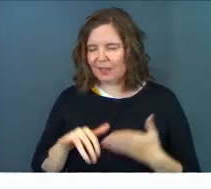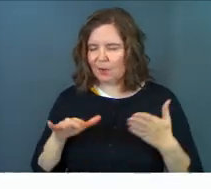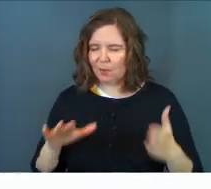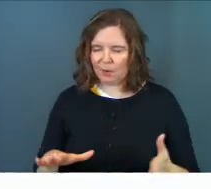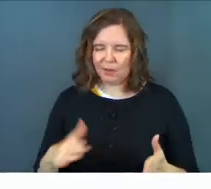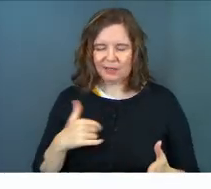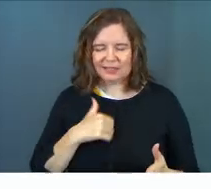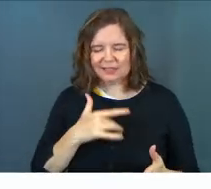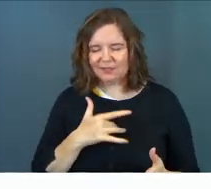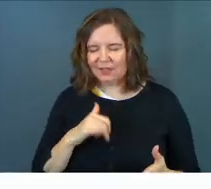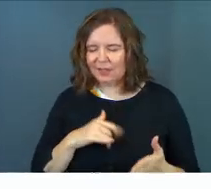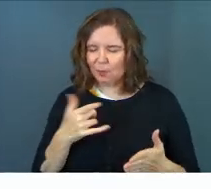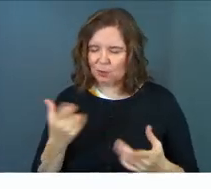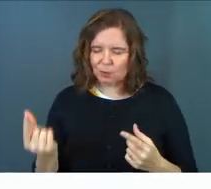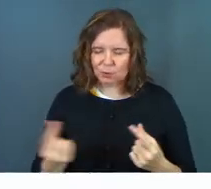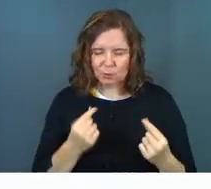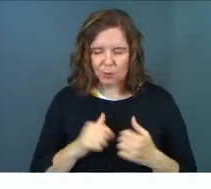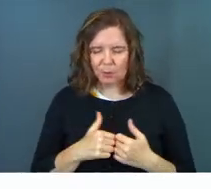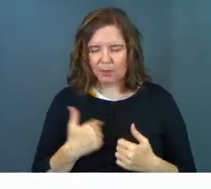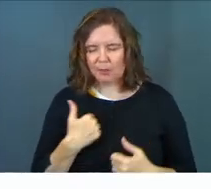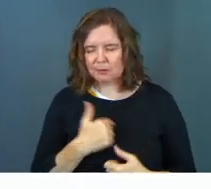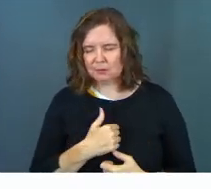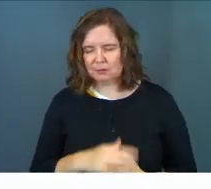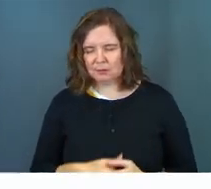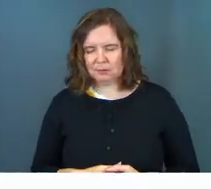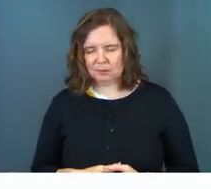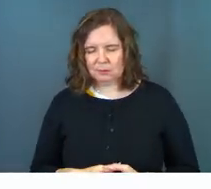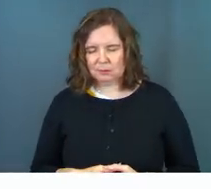like that. It doesn't feel like that's what you're doing with us.